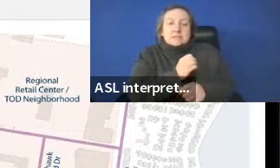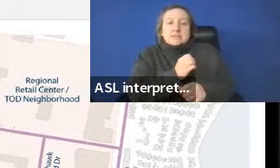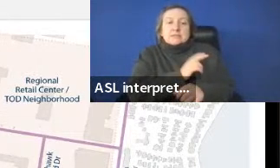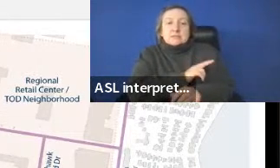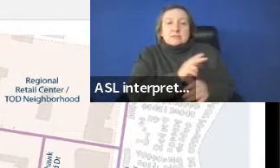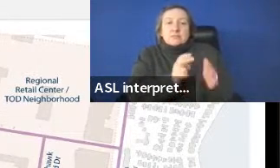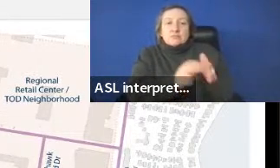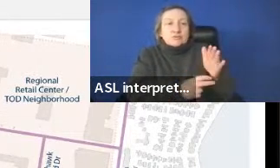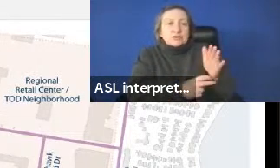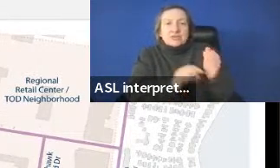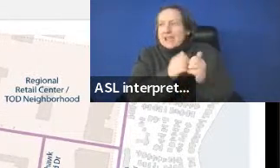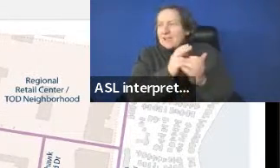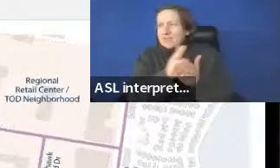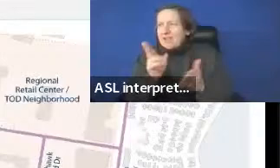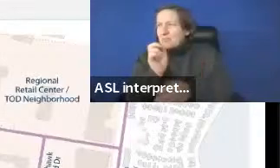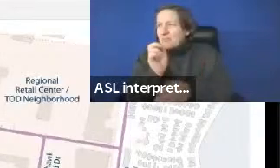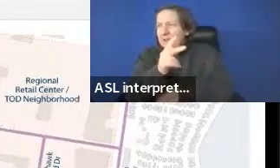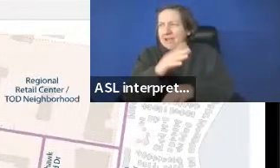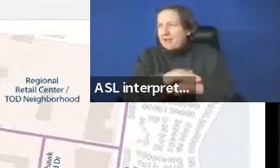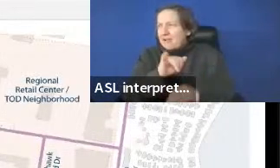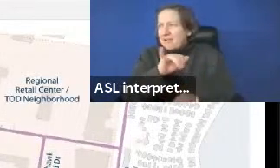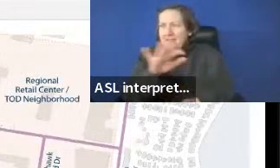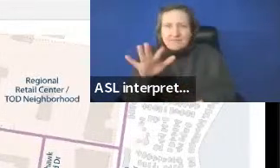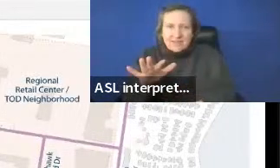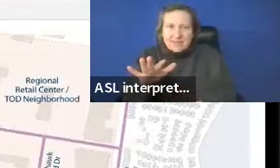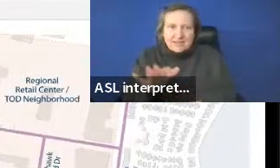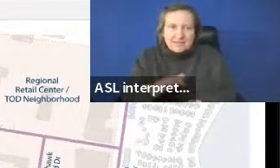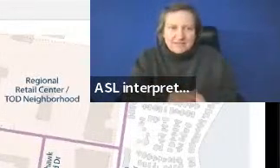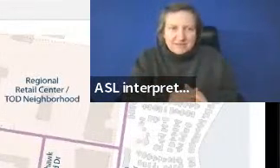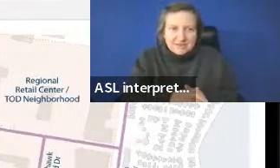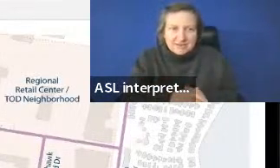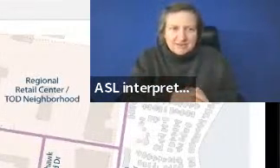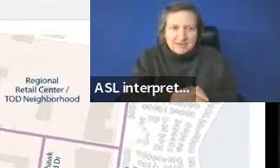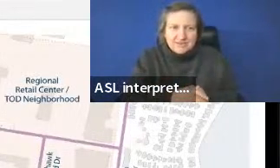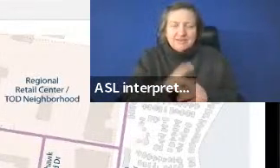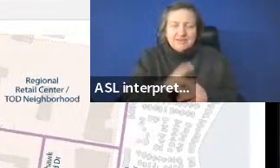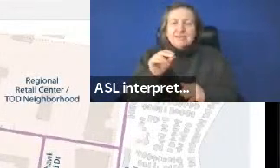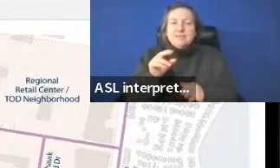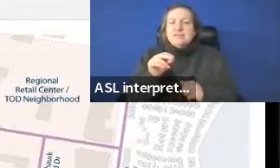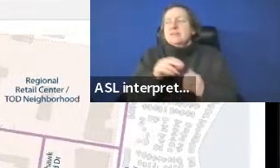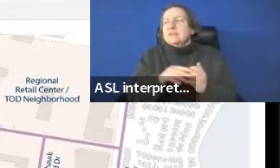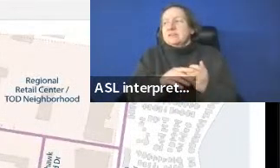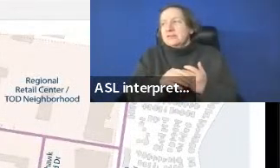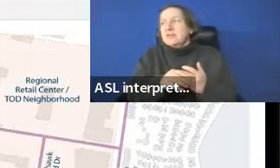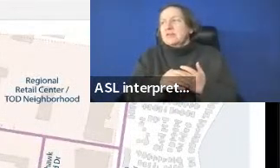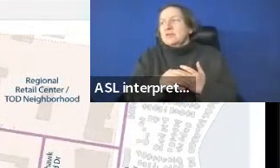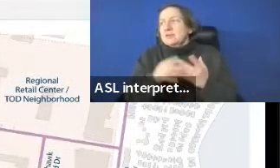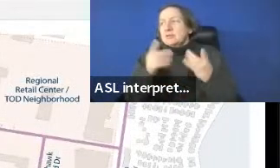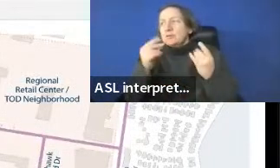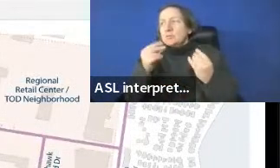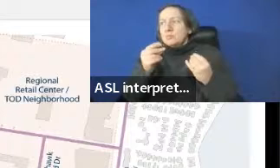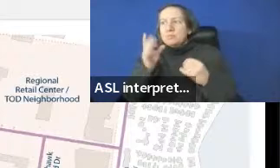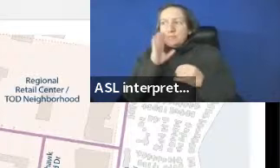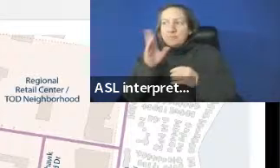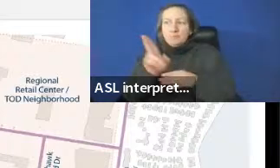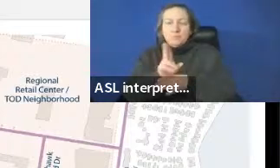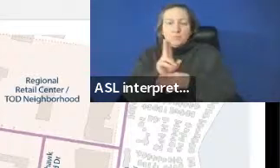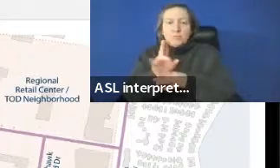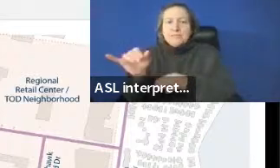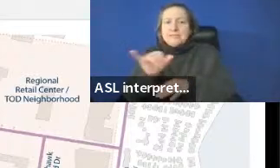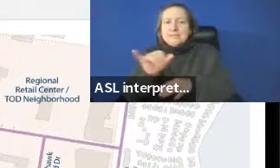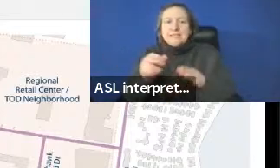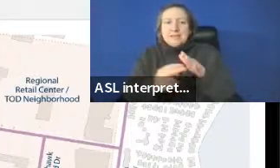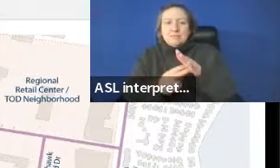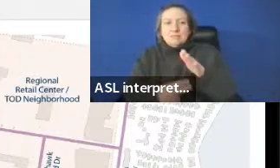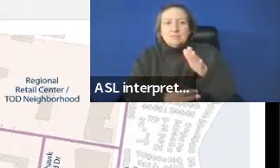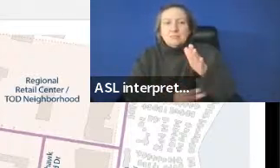How the hell do I get back onto I-5? No, that's so what you would do is you would use the same bridge to